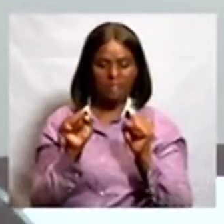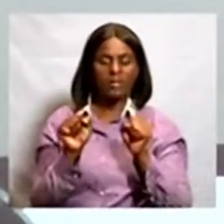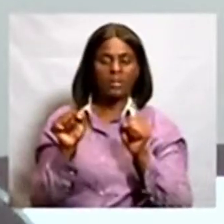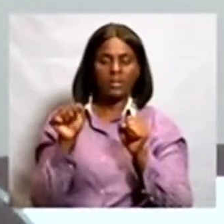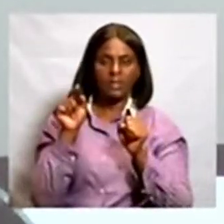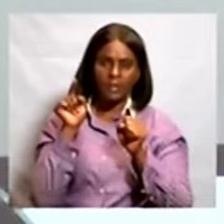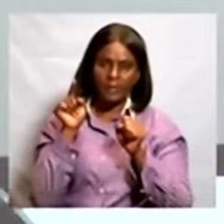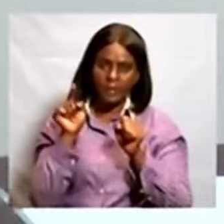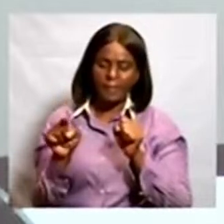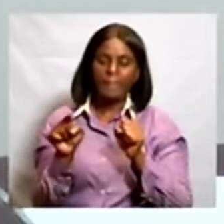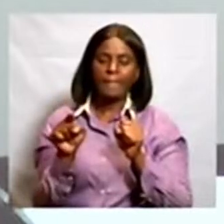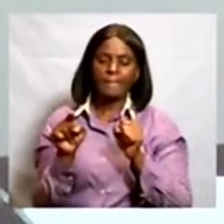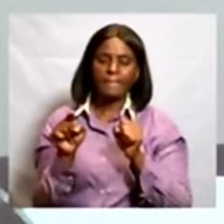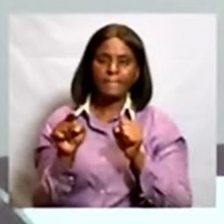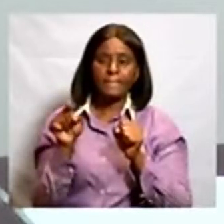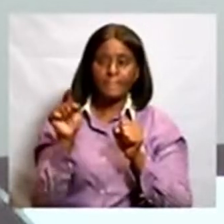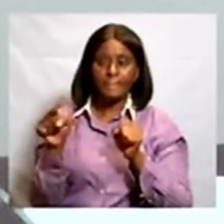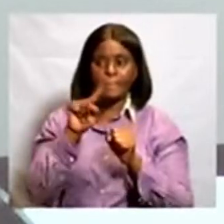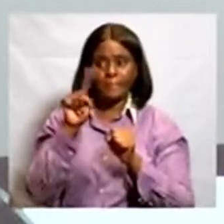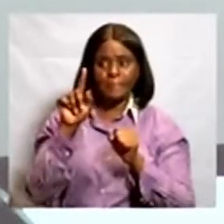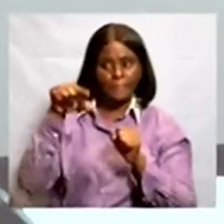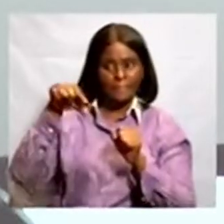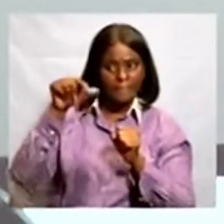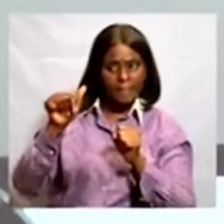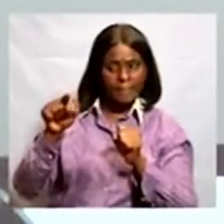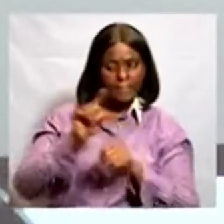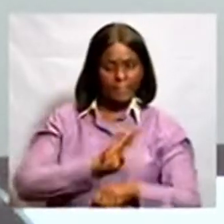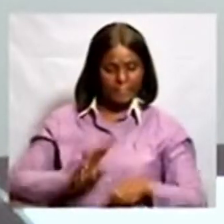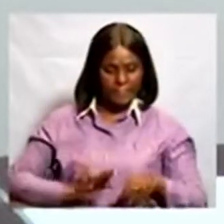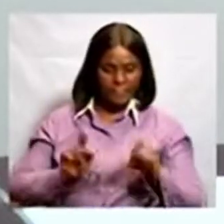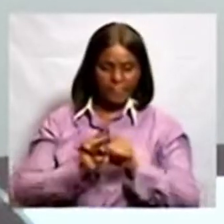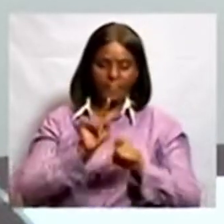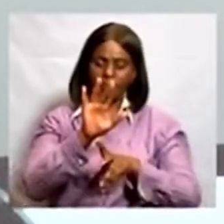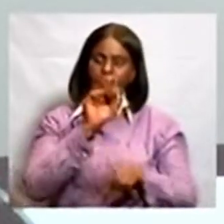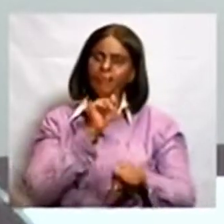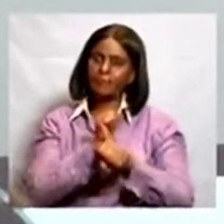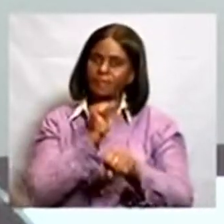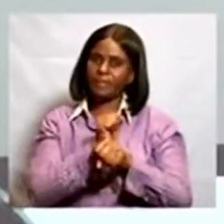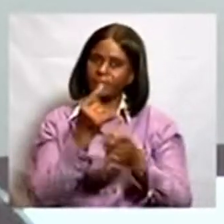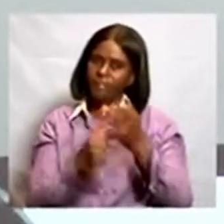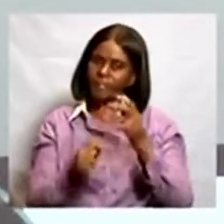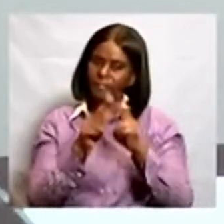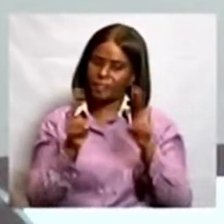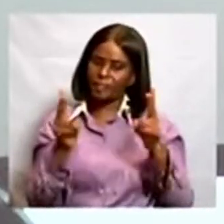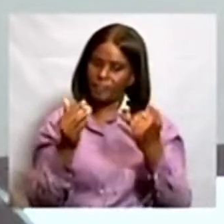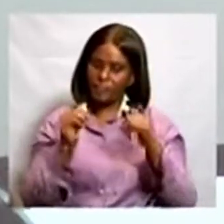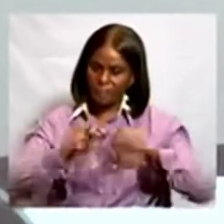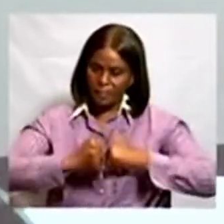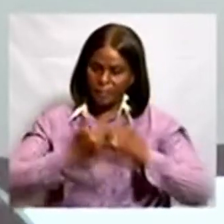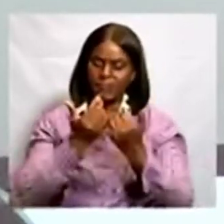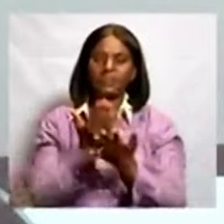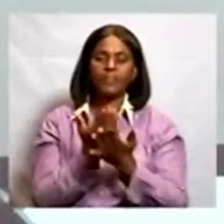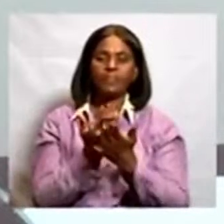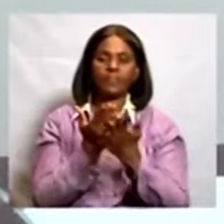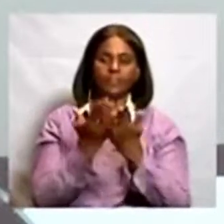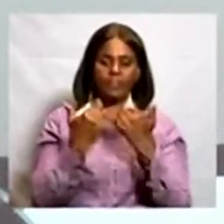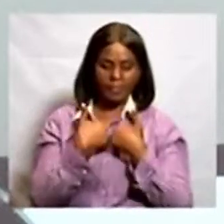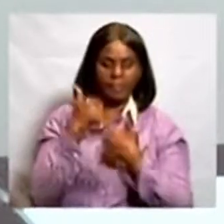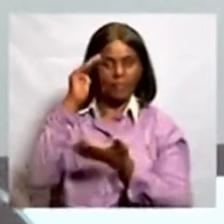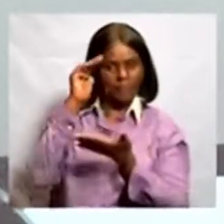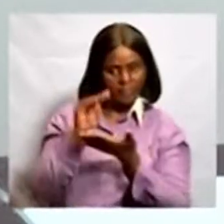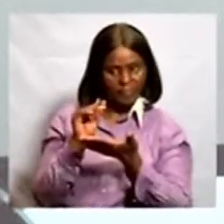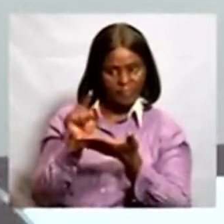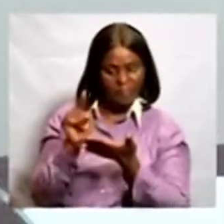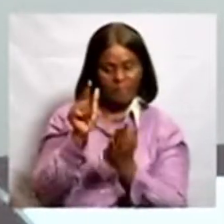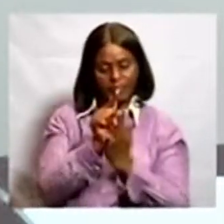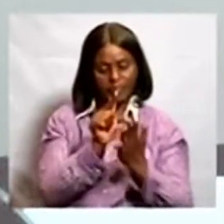the ZAQUA board and also its functions. So we are proposing a reduction, the bill